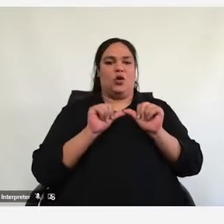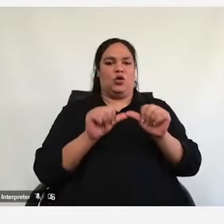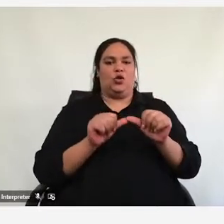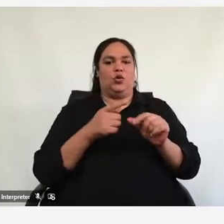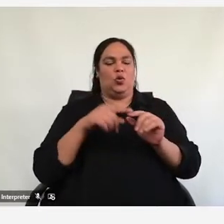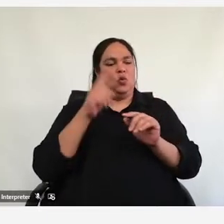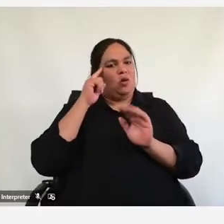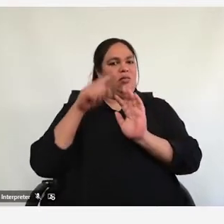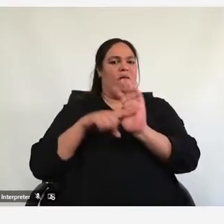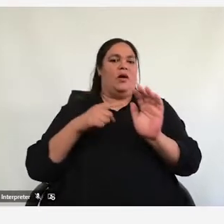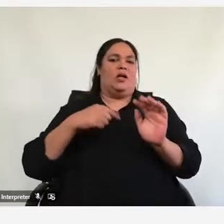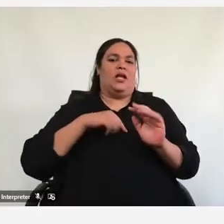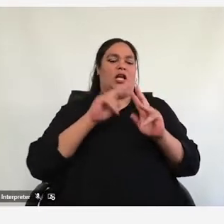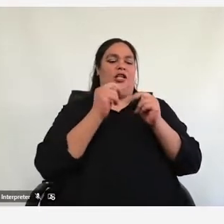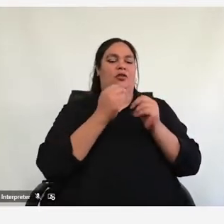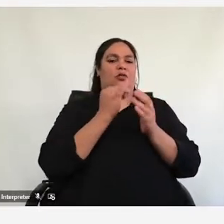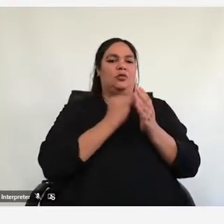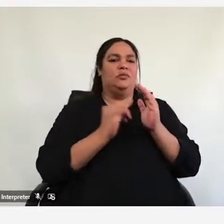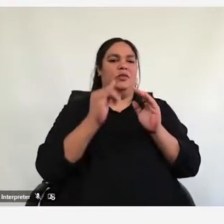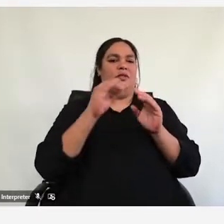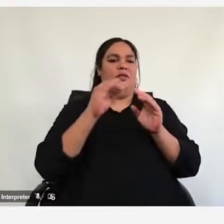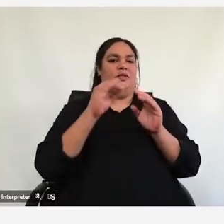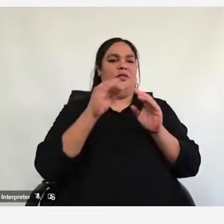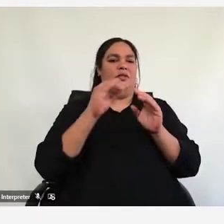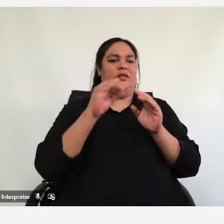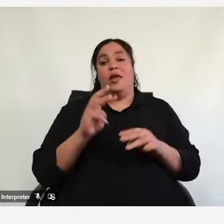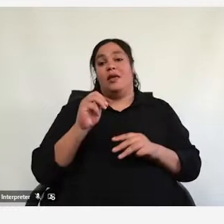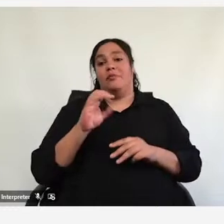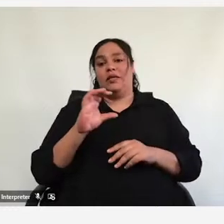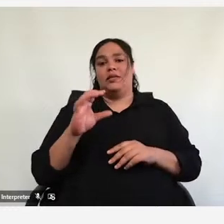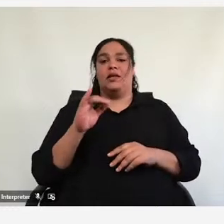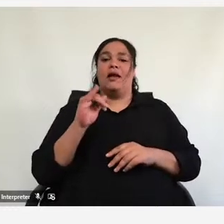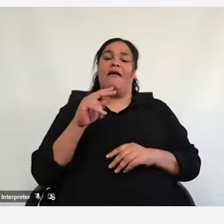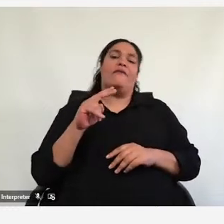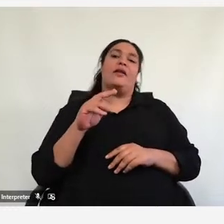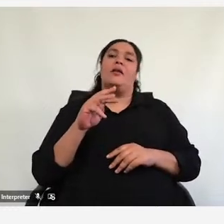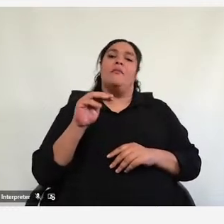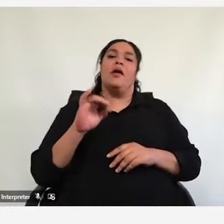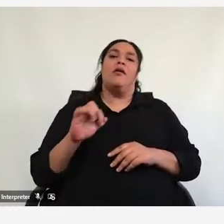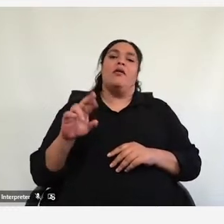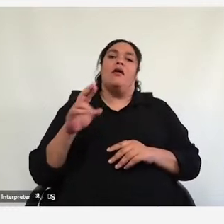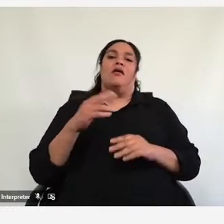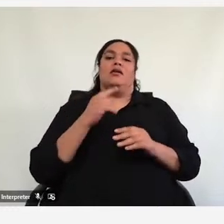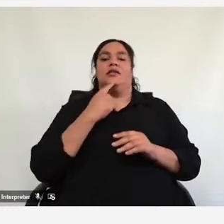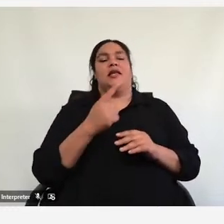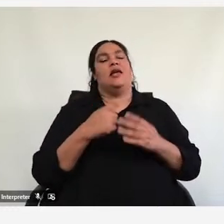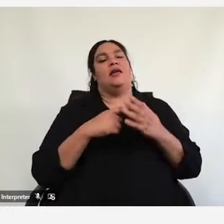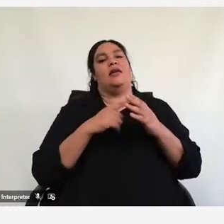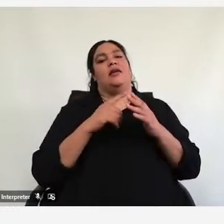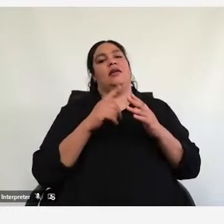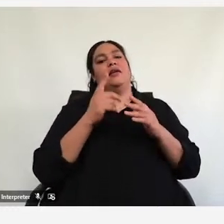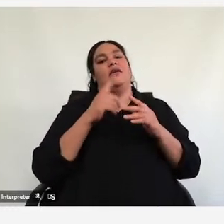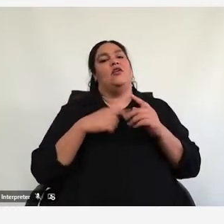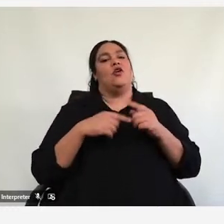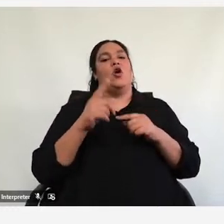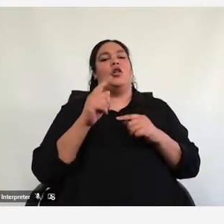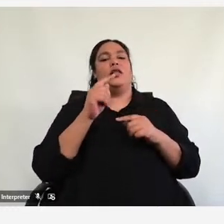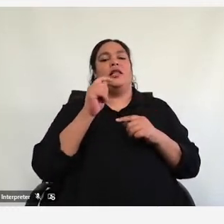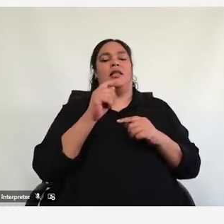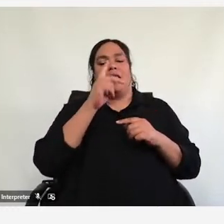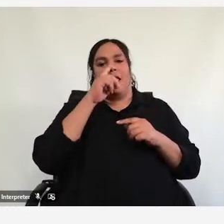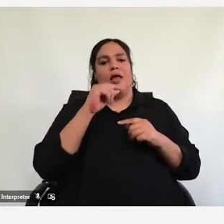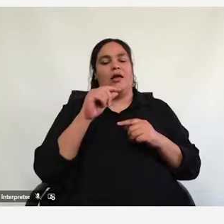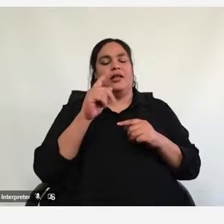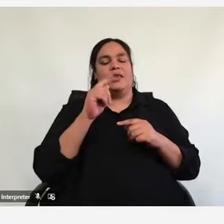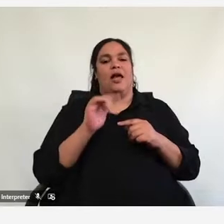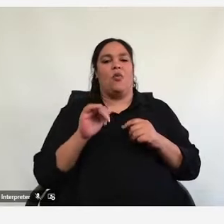undermining our national independence in this fashion. MEC Ivan Meyer betrayed South Africa by visiting Taiwan, threatening our trade